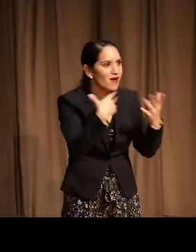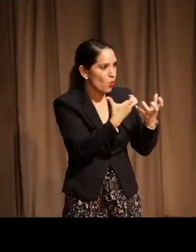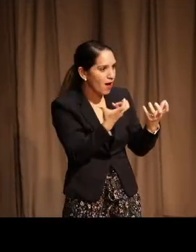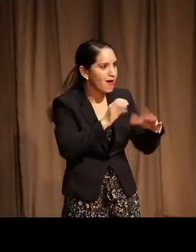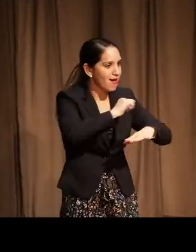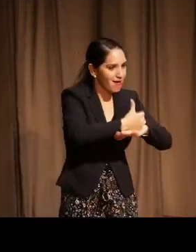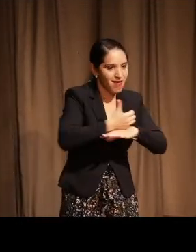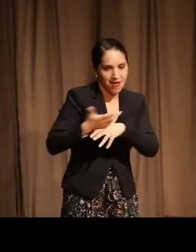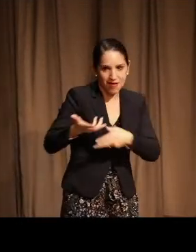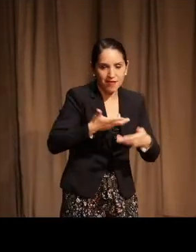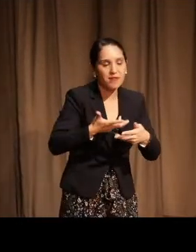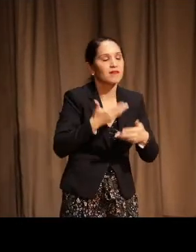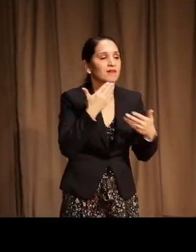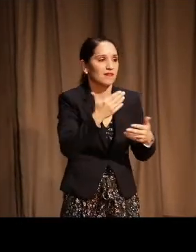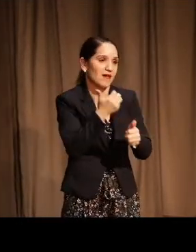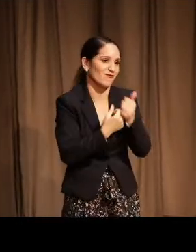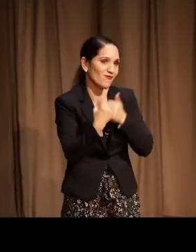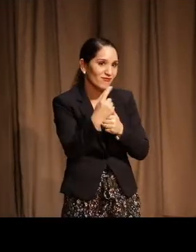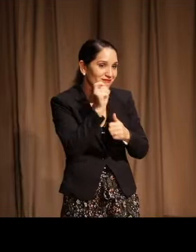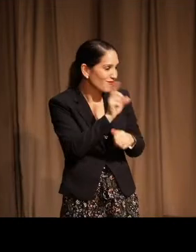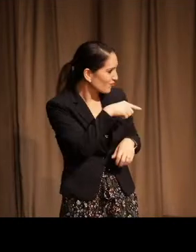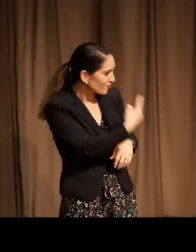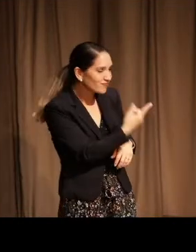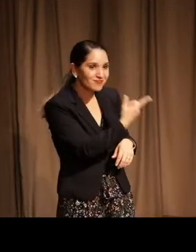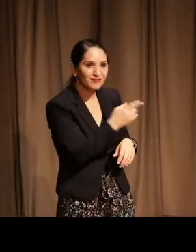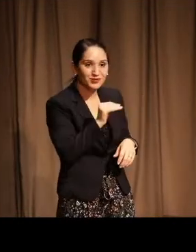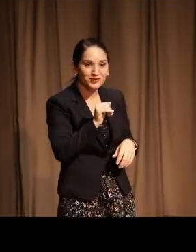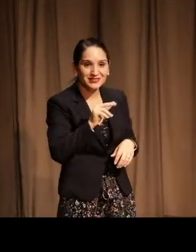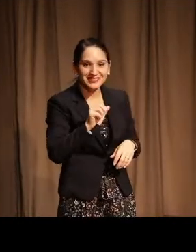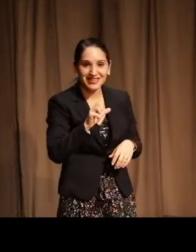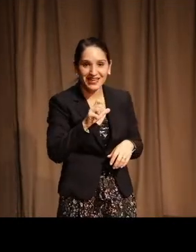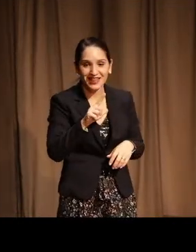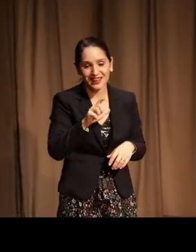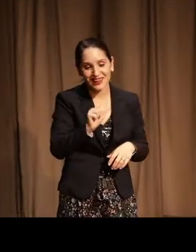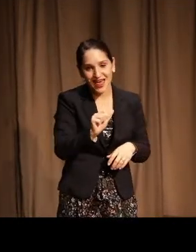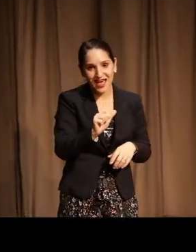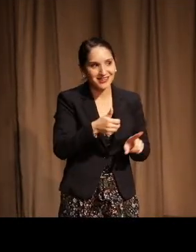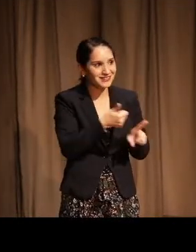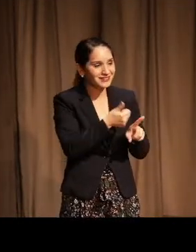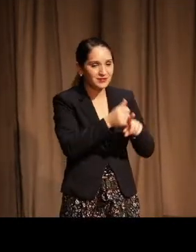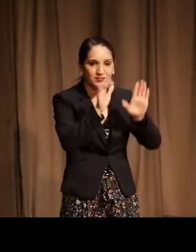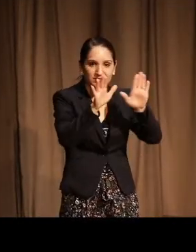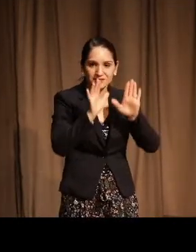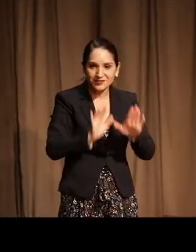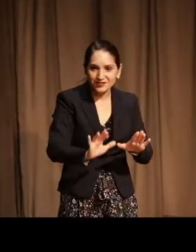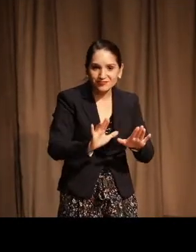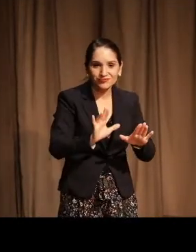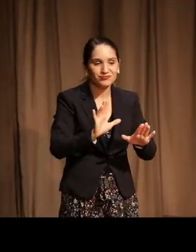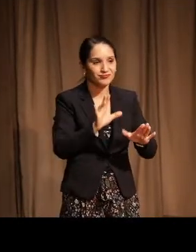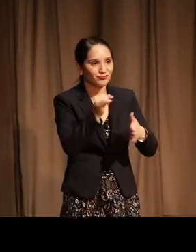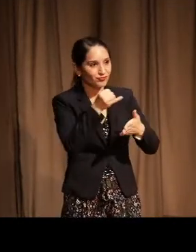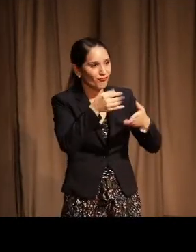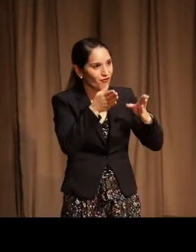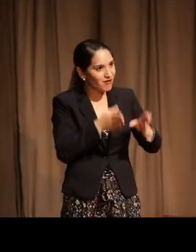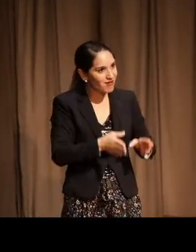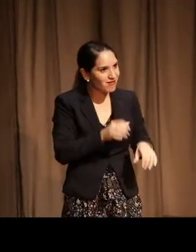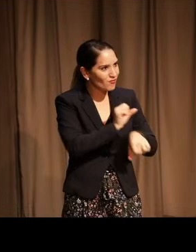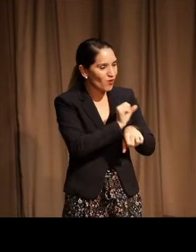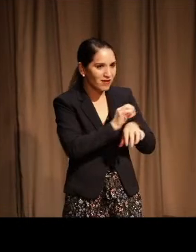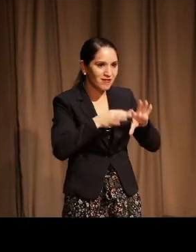everyone, not only Marcela for being such an amazing artist to work with, and